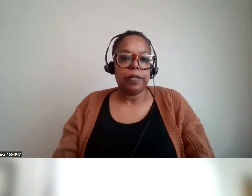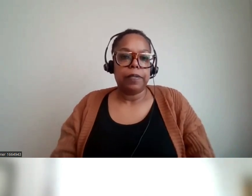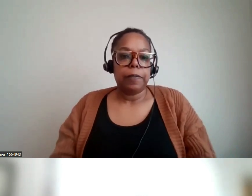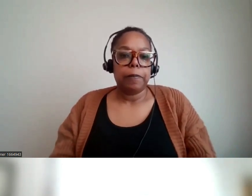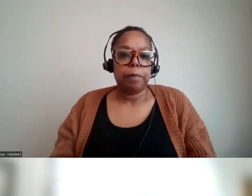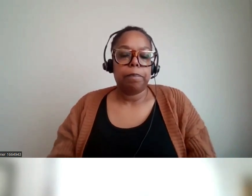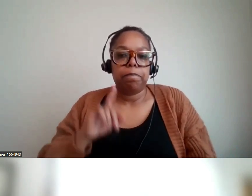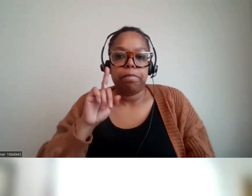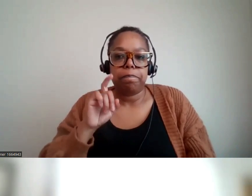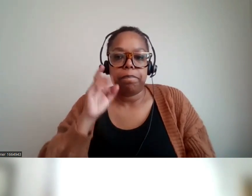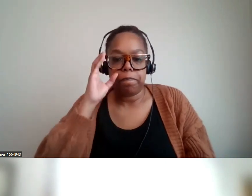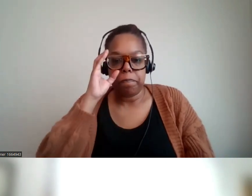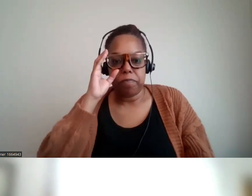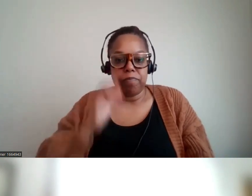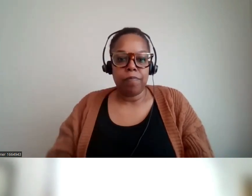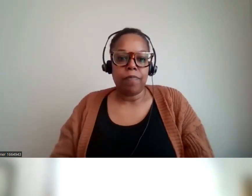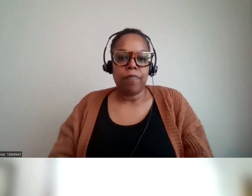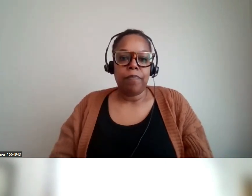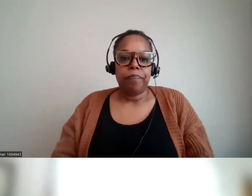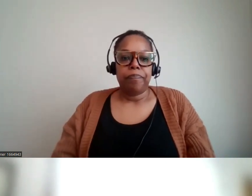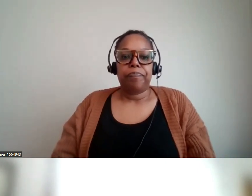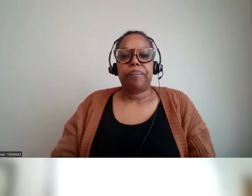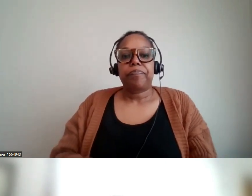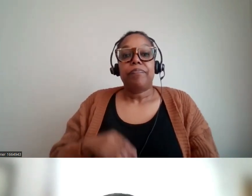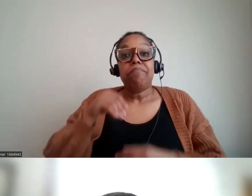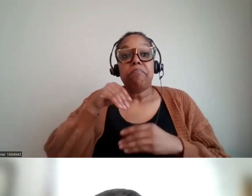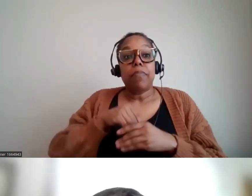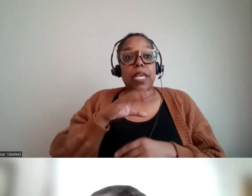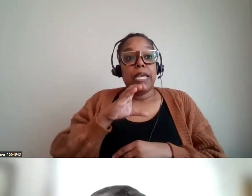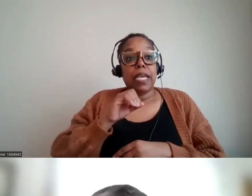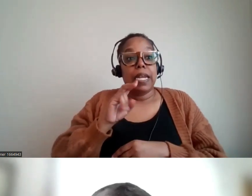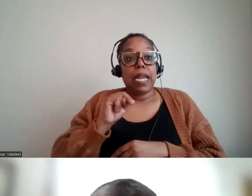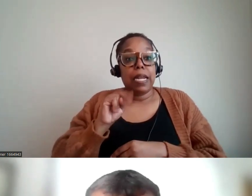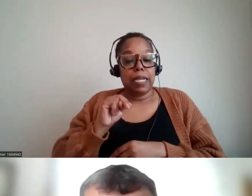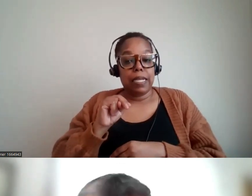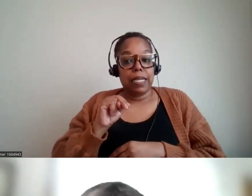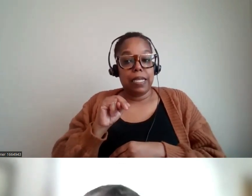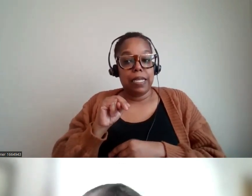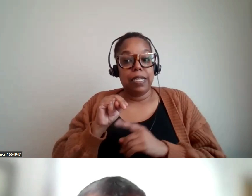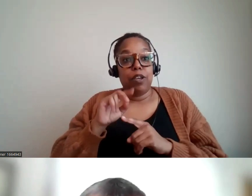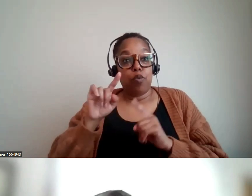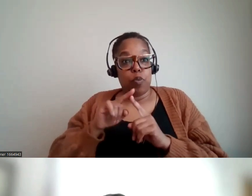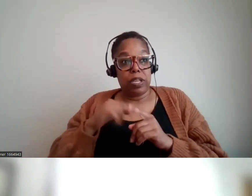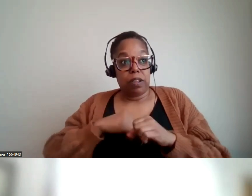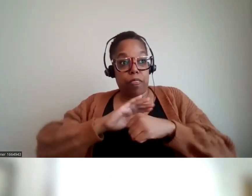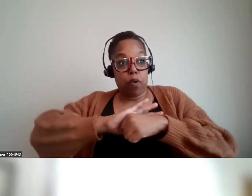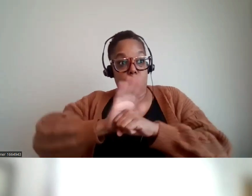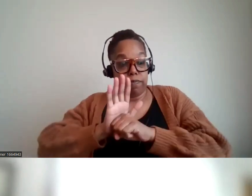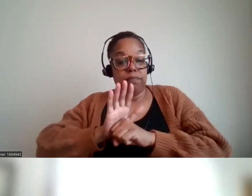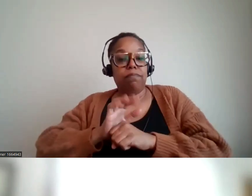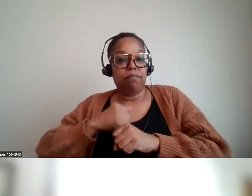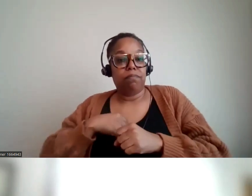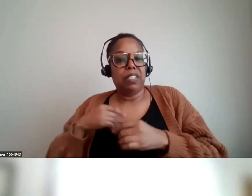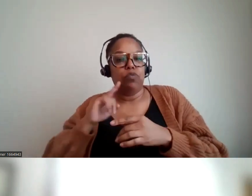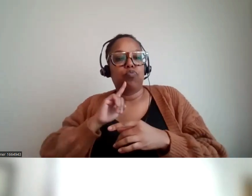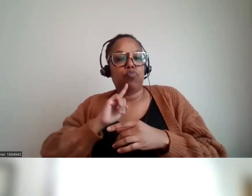So in Connecticut, I know during the pandemic, there was a big challenge. And I think